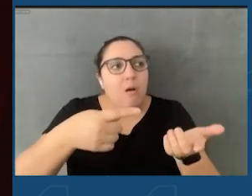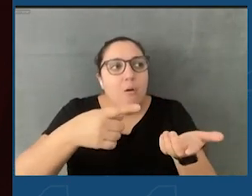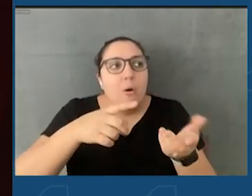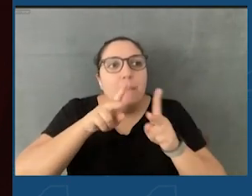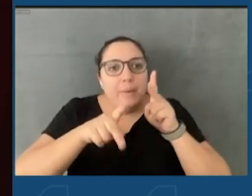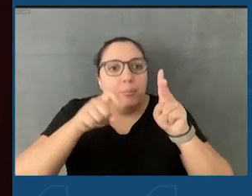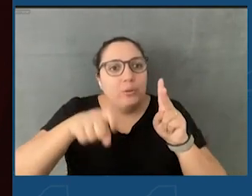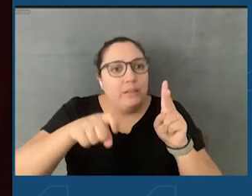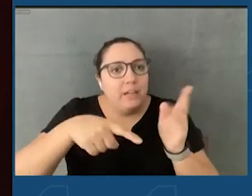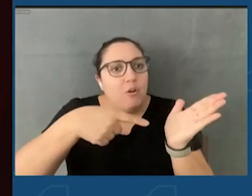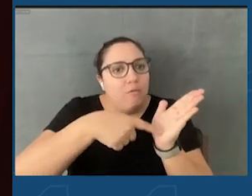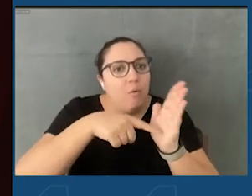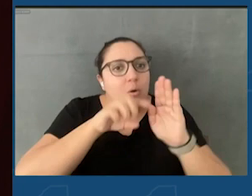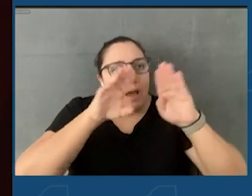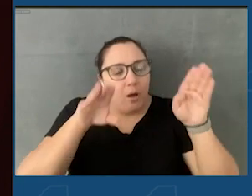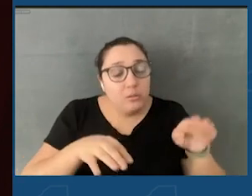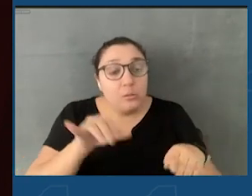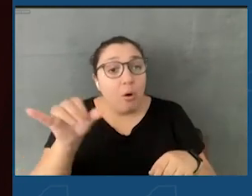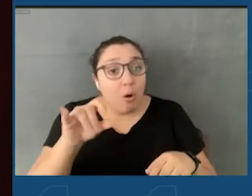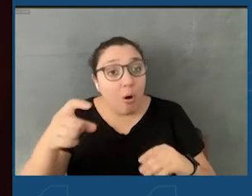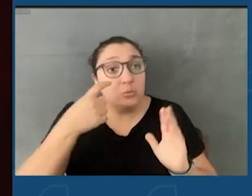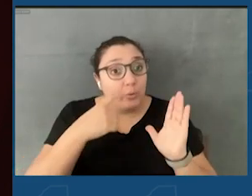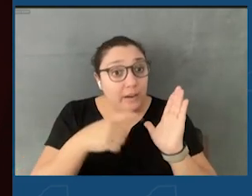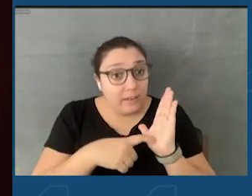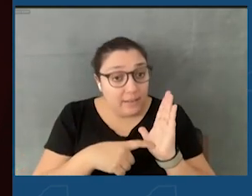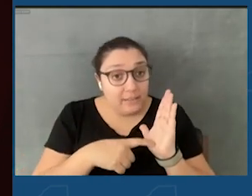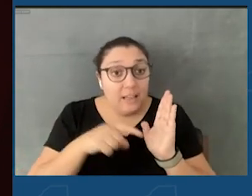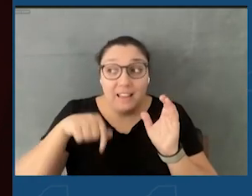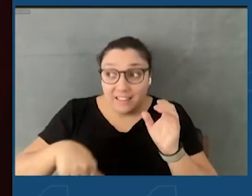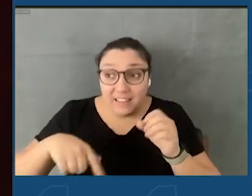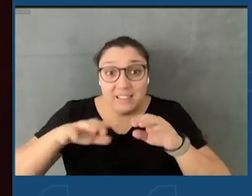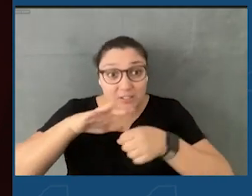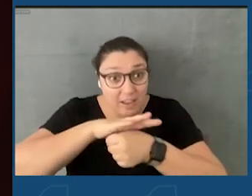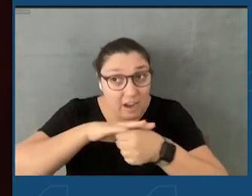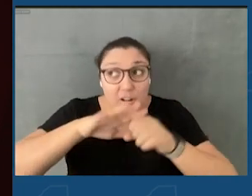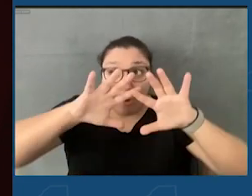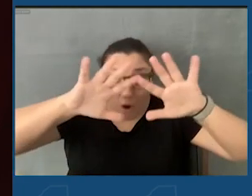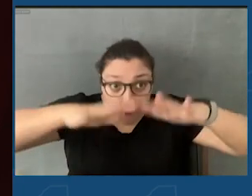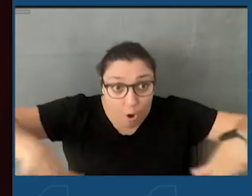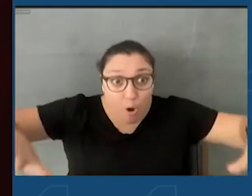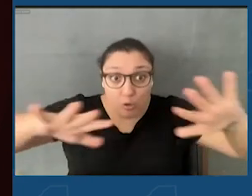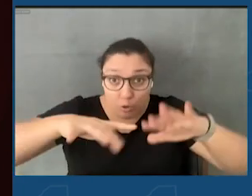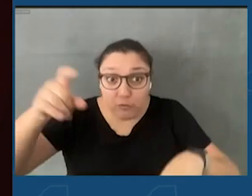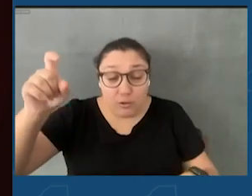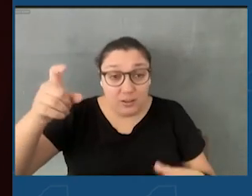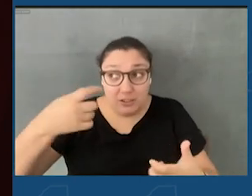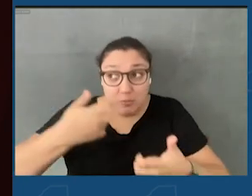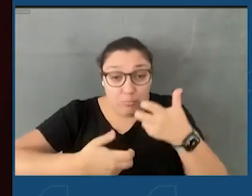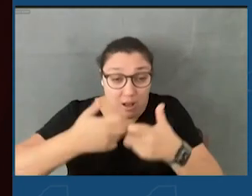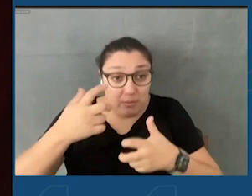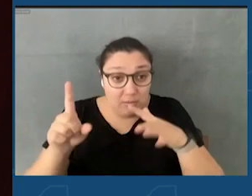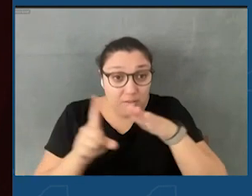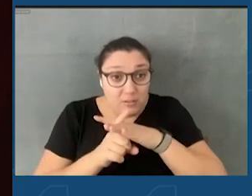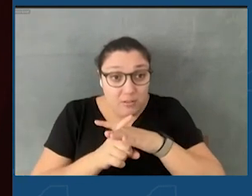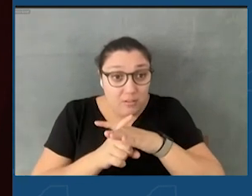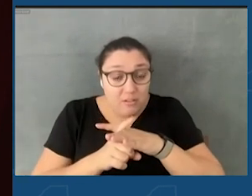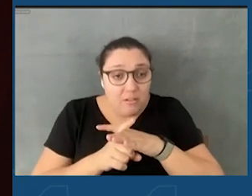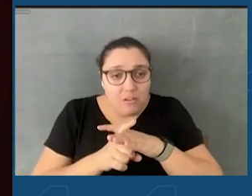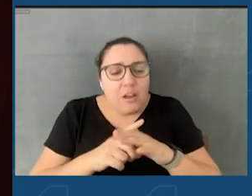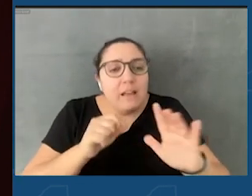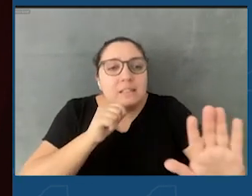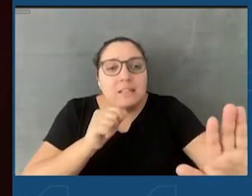subsidized housing, 1,500 units, and we have another 1,000 plus in the pipeline. And alongside that, we've created more